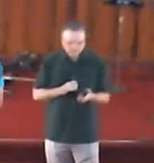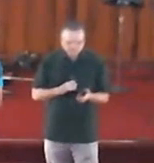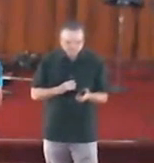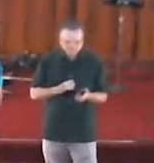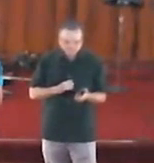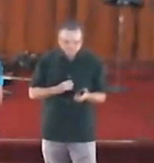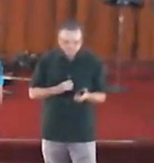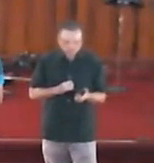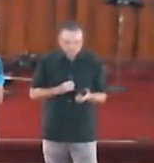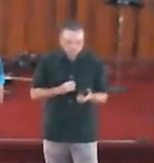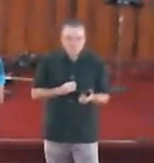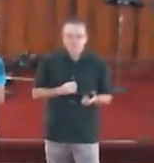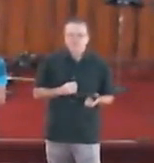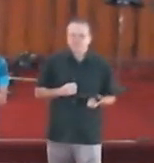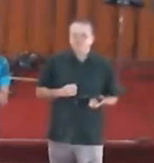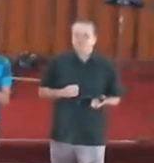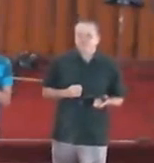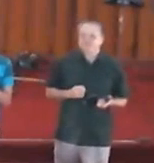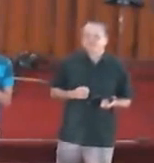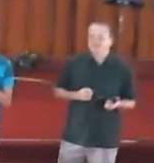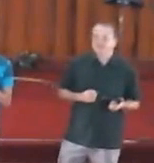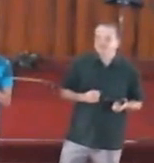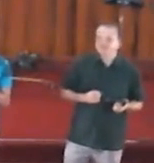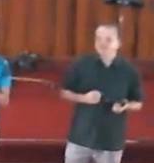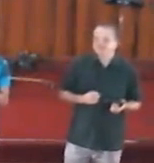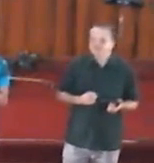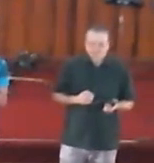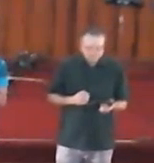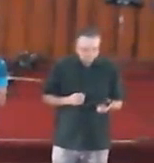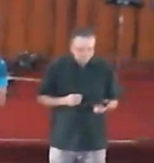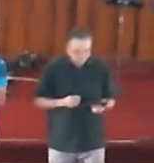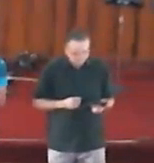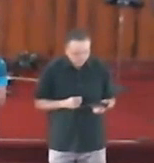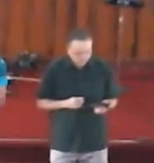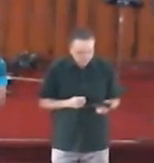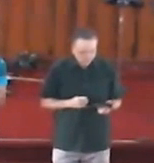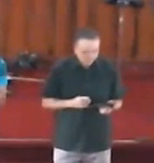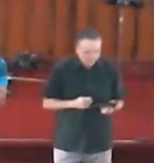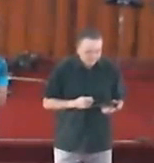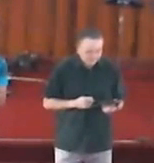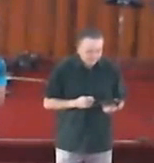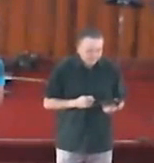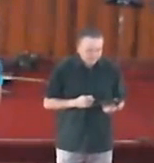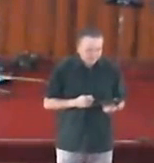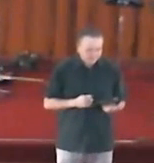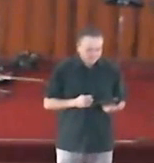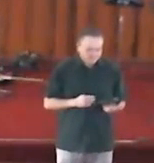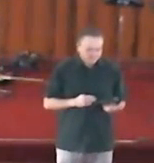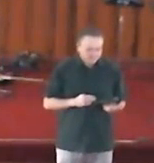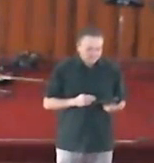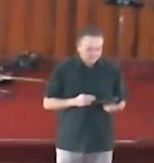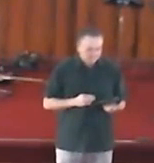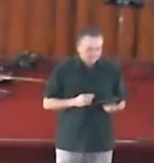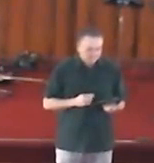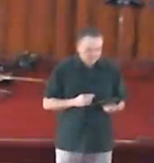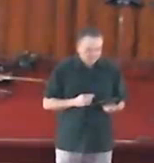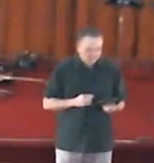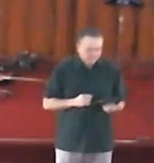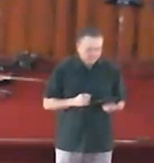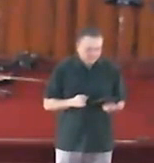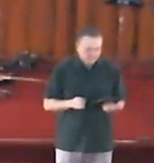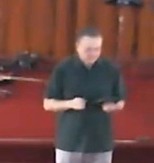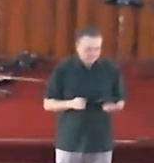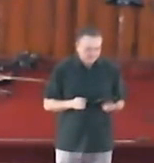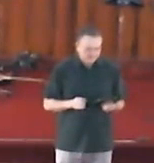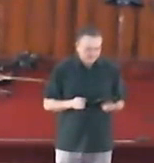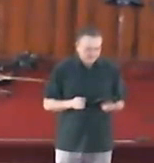all together in one place. Suddenly, a sound like the blowing of a violent wind came from heaven and filled the whole house where they